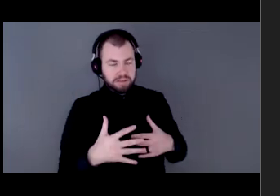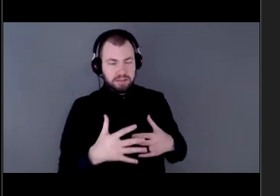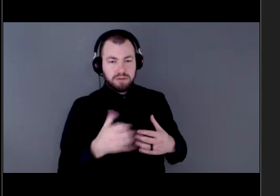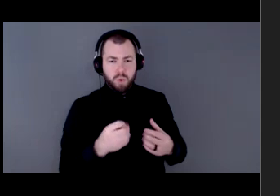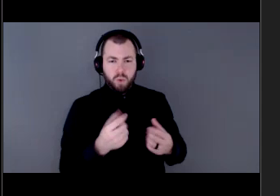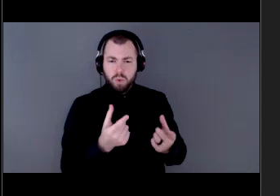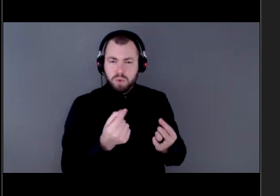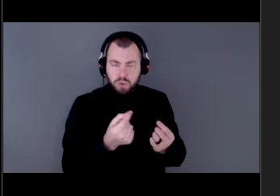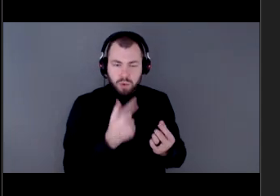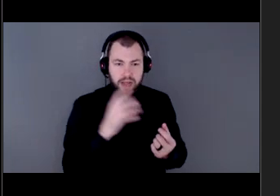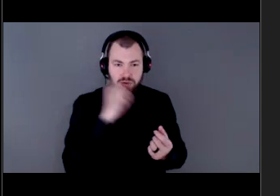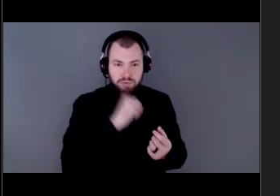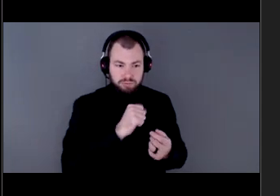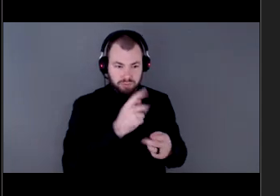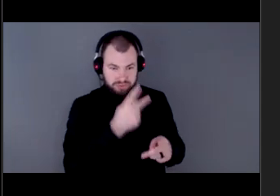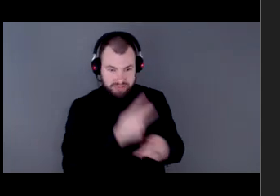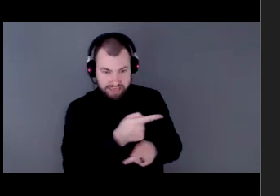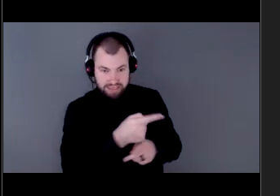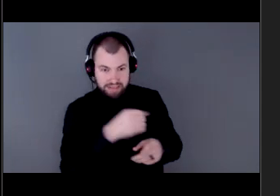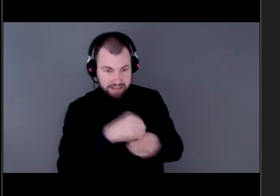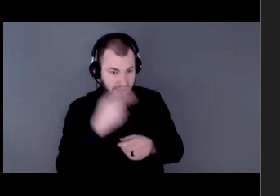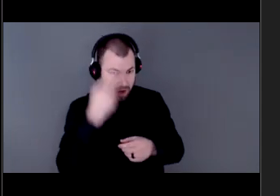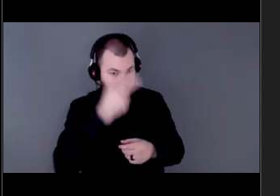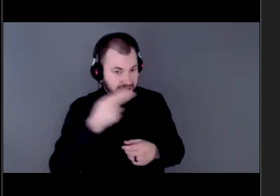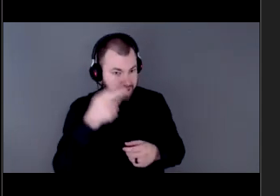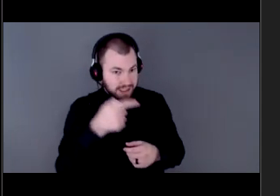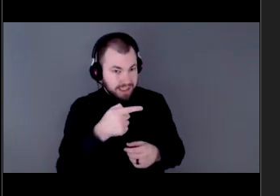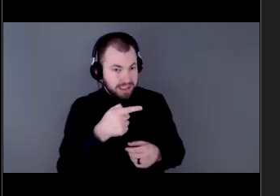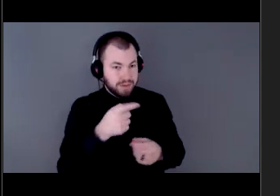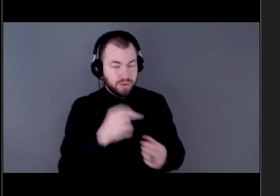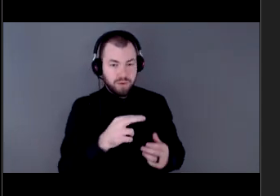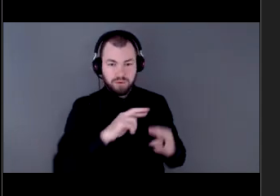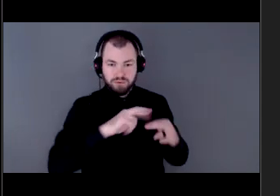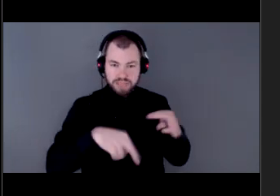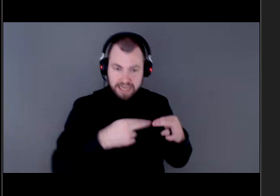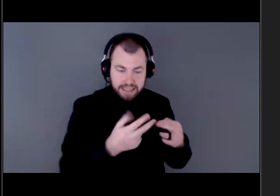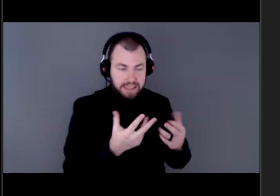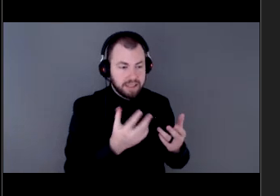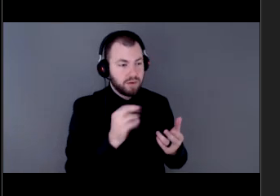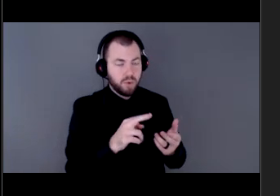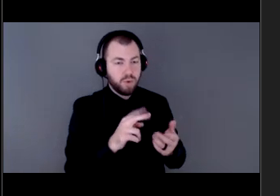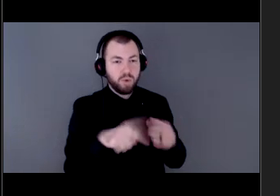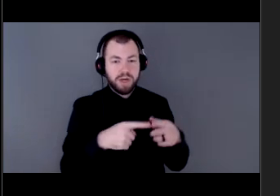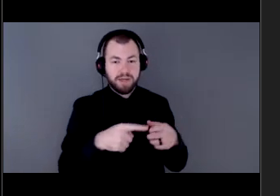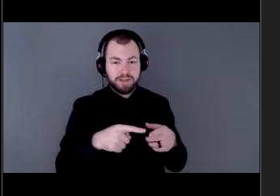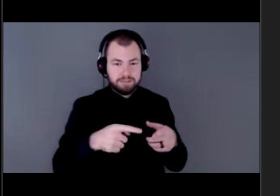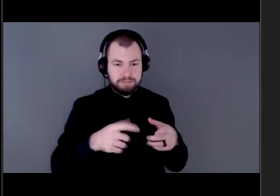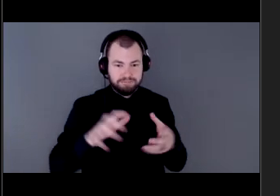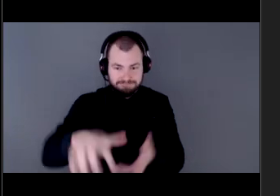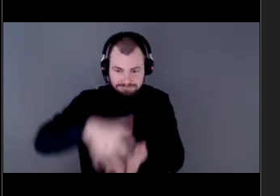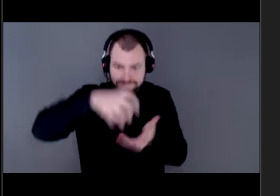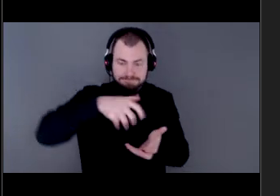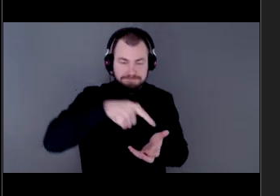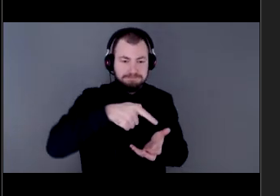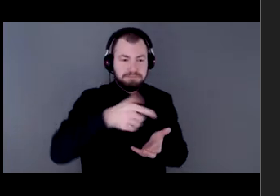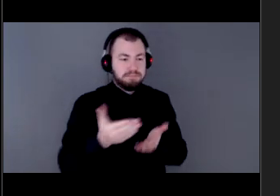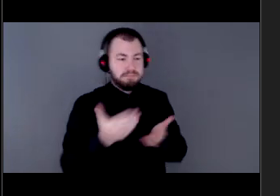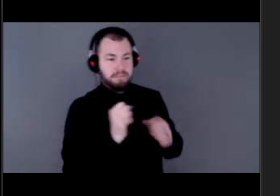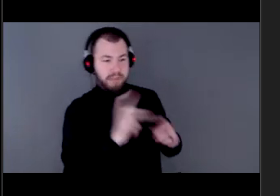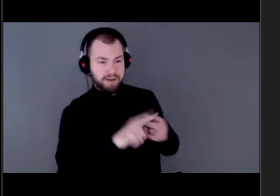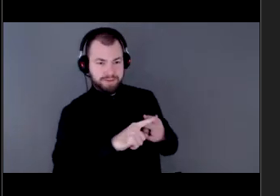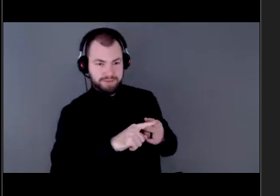you retain it in Hawaii. Are you guys recycling it? What do you do with it once you get it back to the main islands?